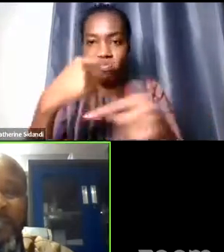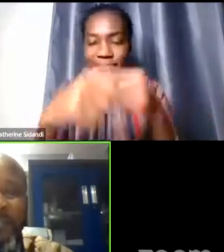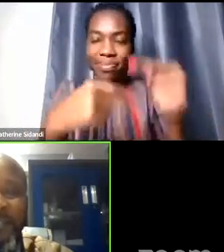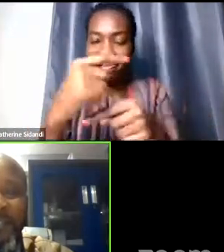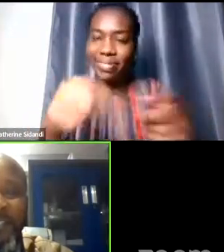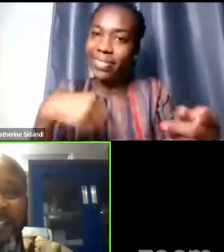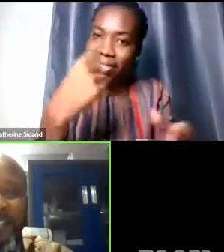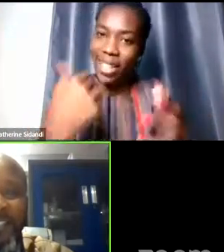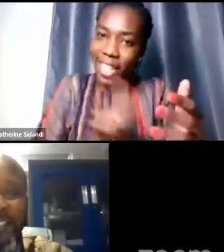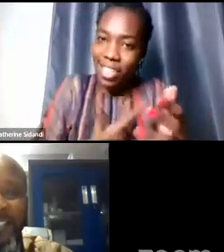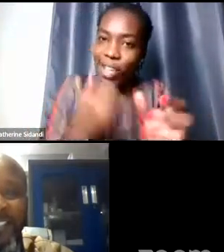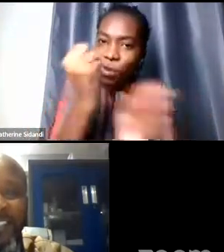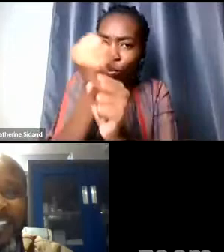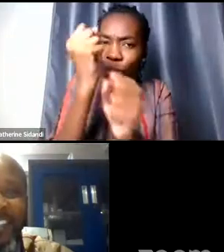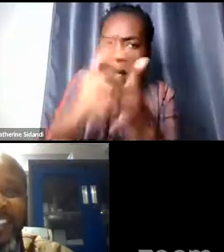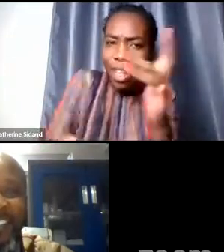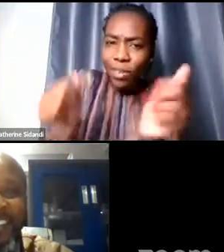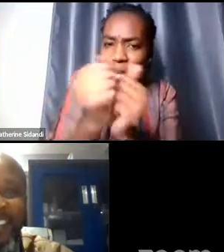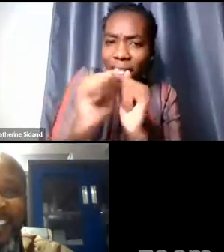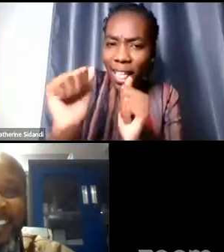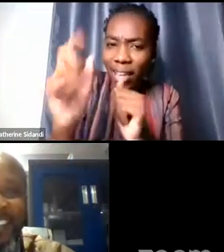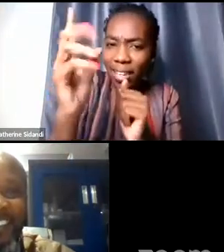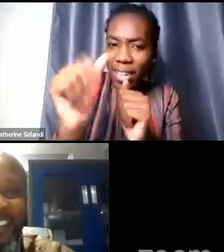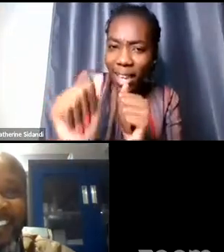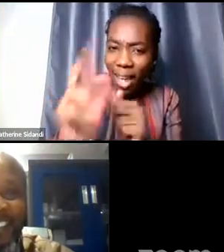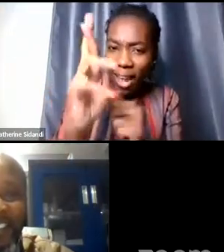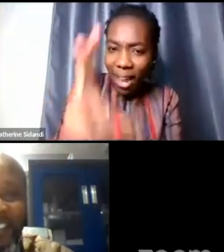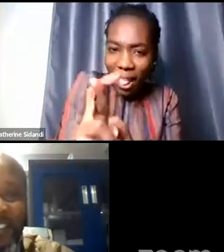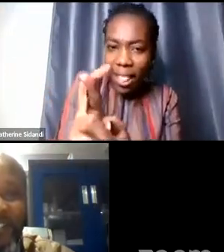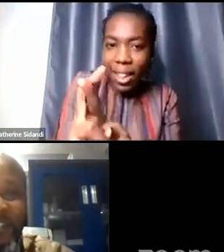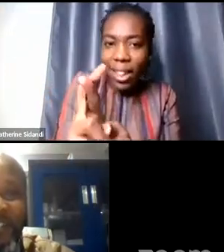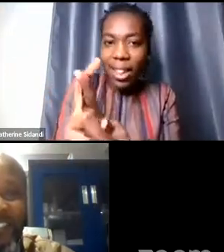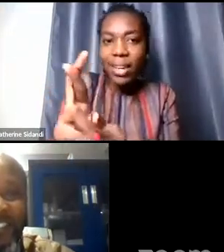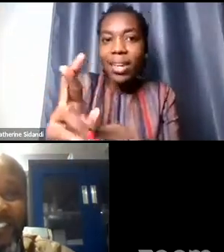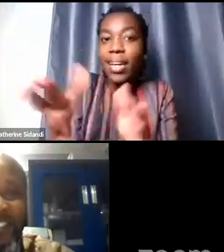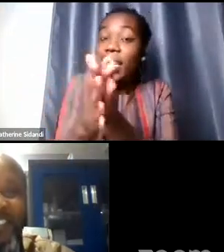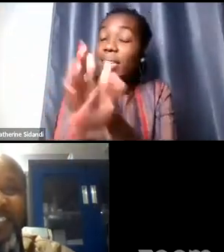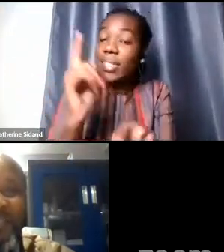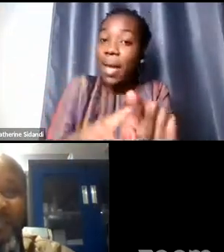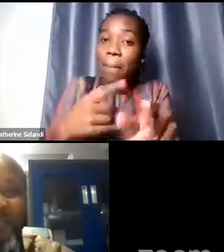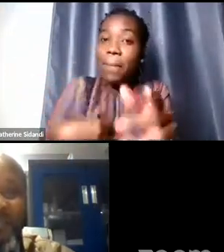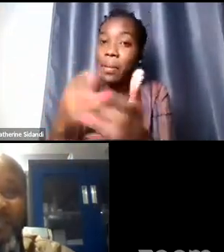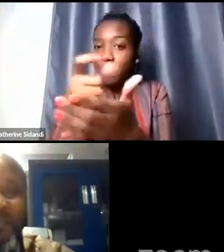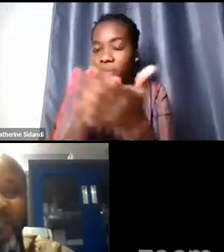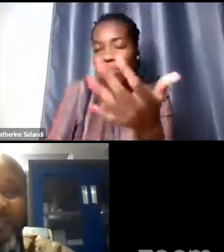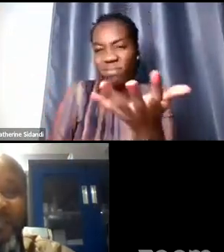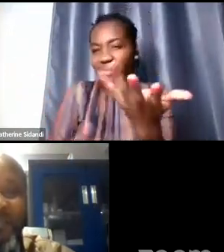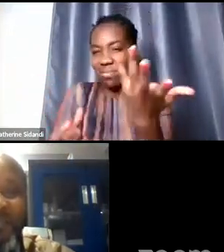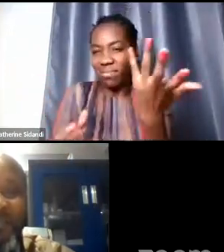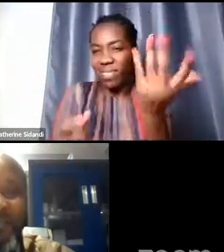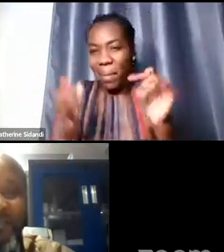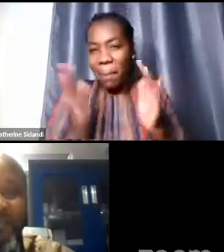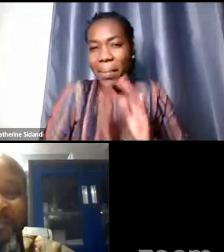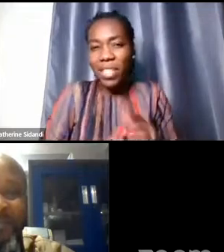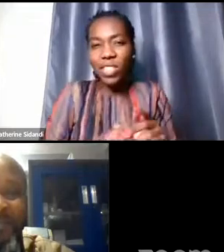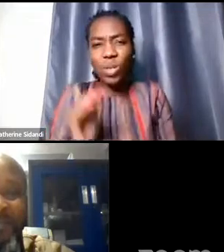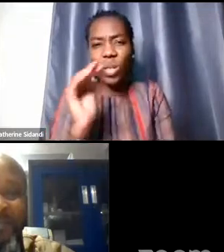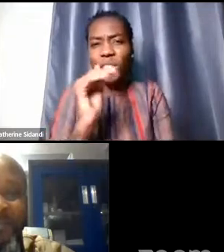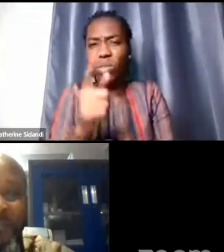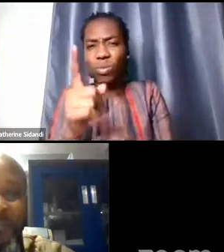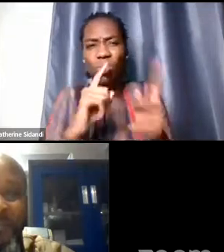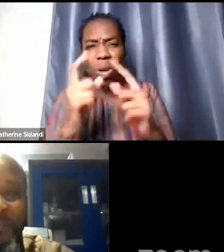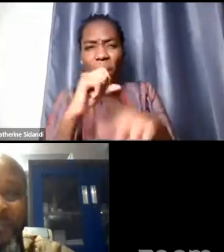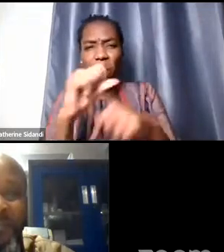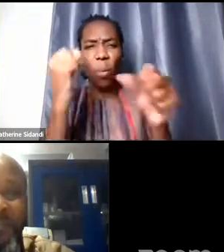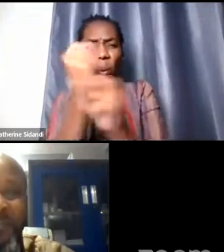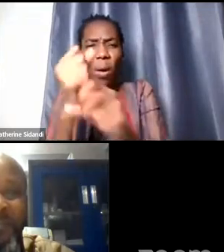what do we do with this ADR. And by the way, when I sent out the flyer, somebody was like, you're talking about workplaces.